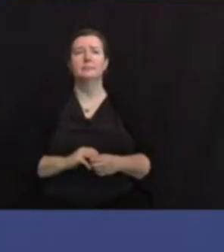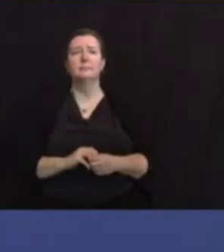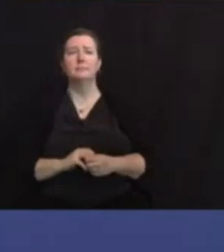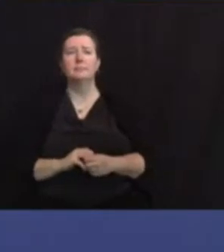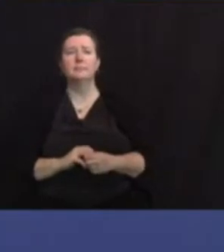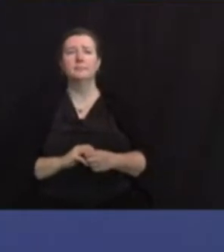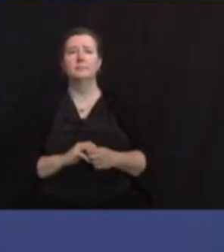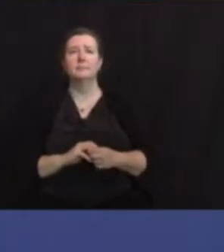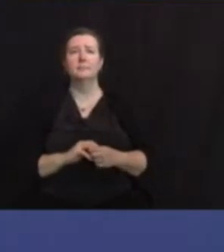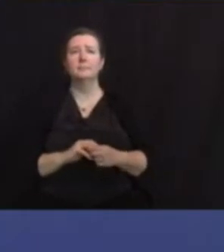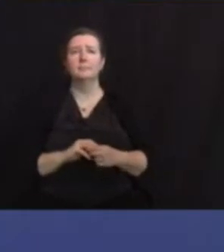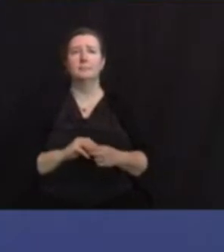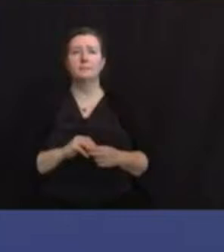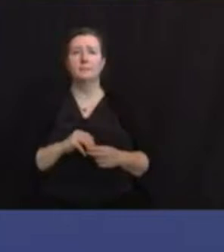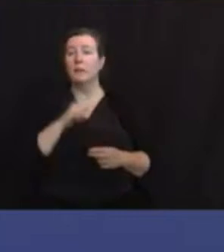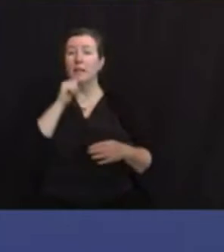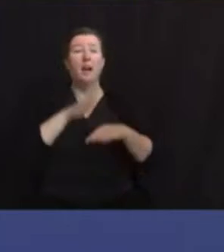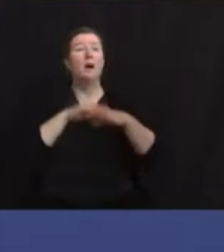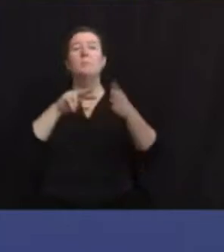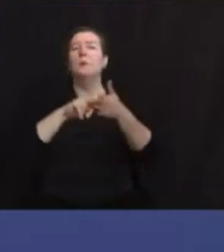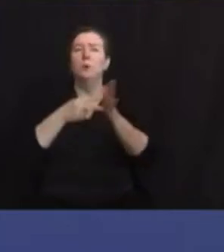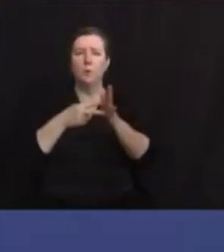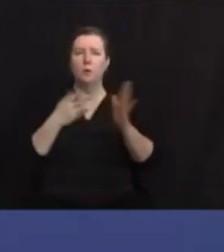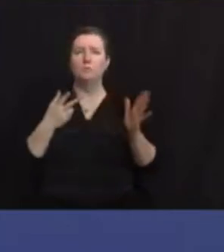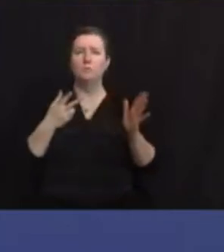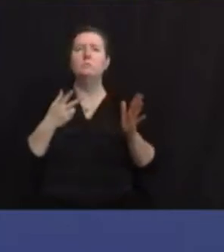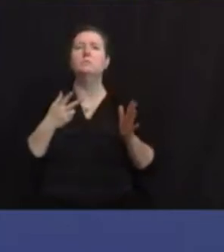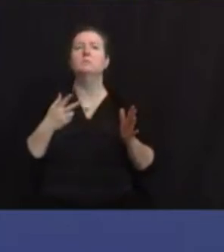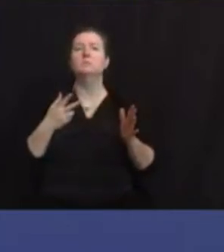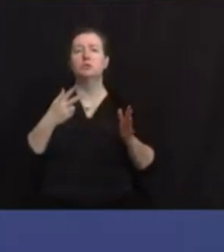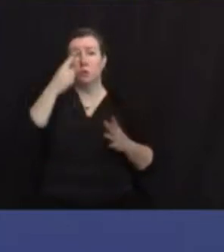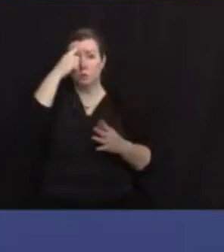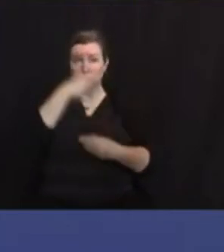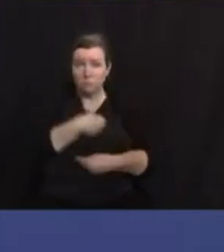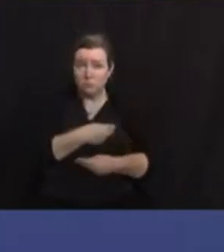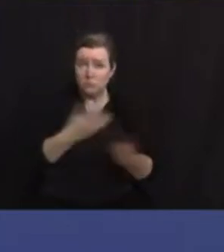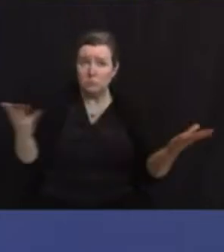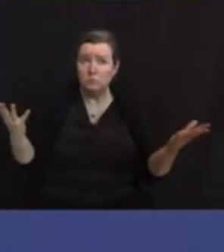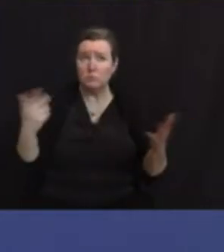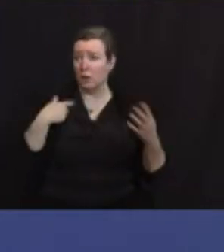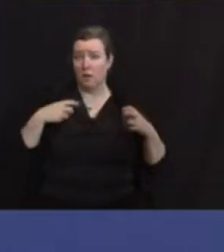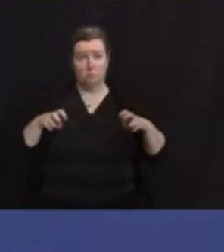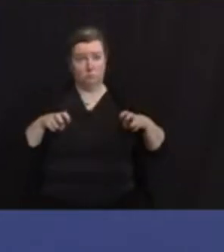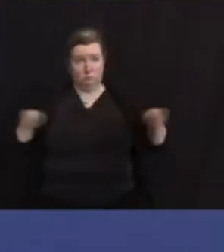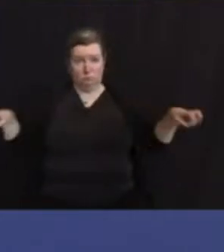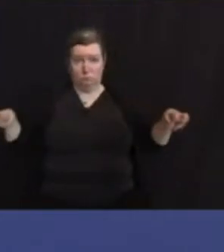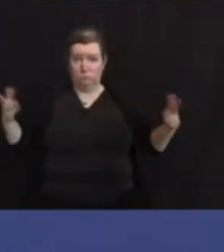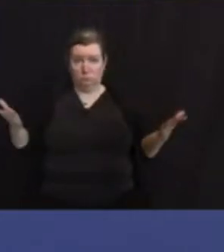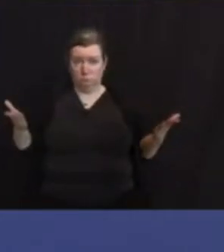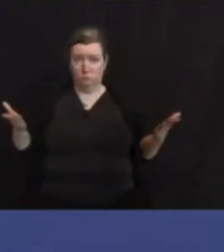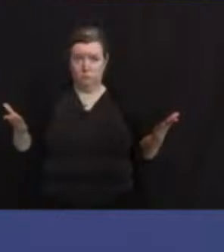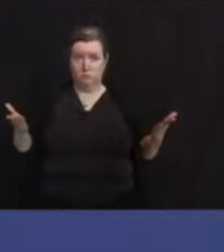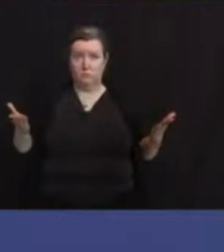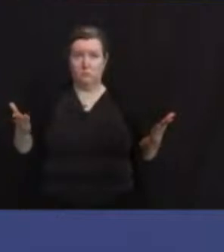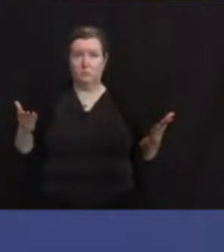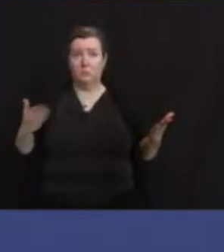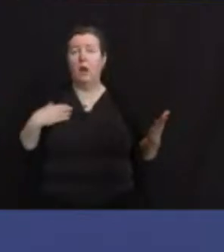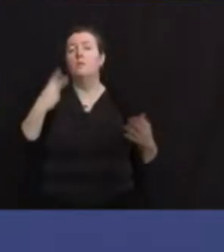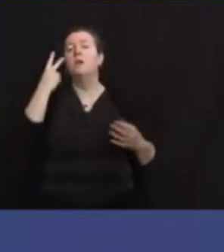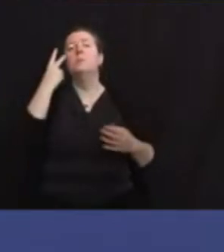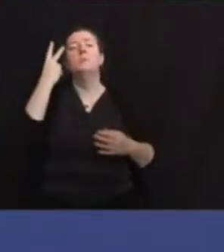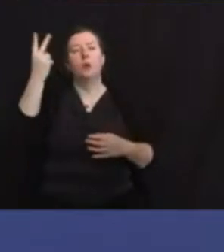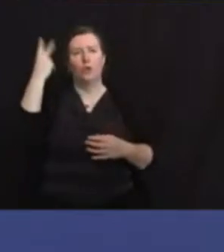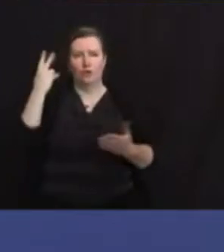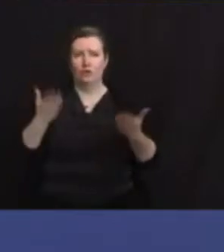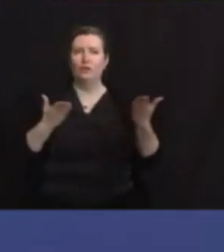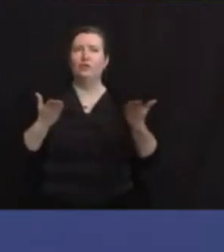but I do want to make the observation that as we sit here, the memorial service for Capitol Police Officer Brian